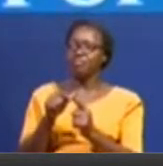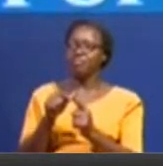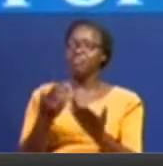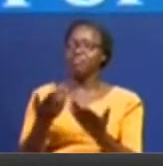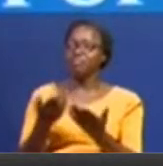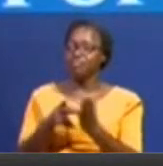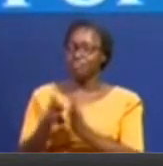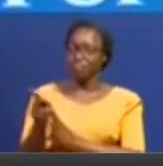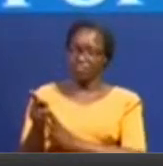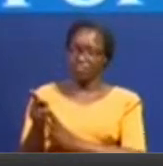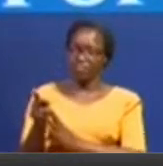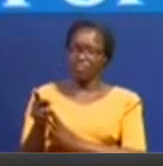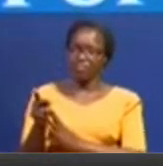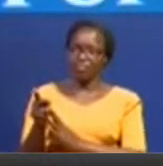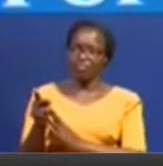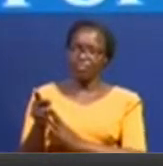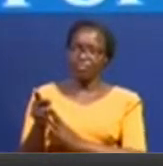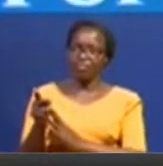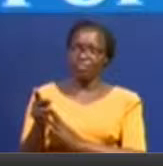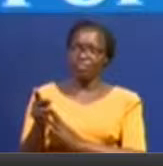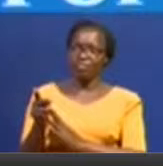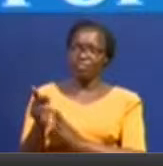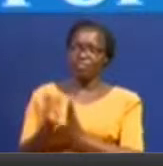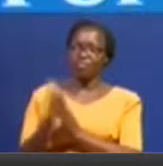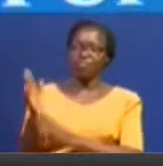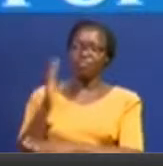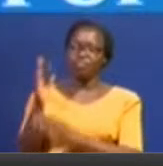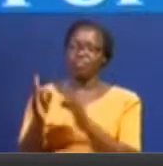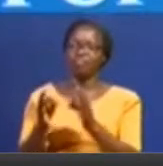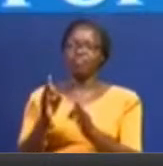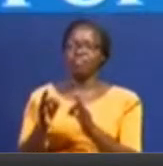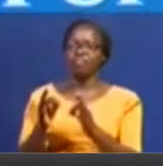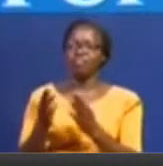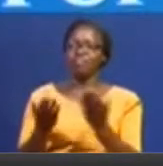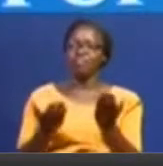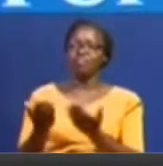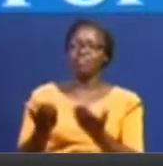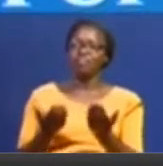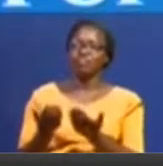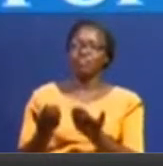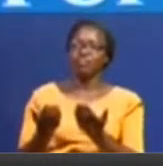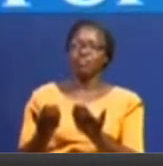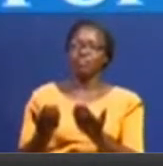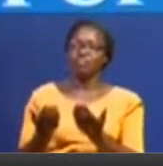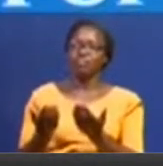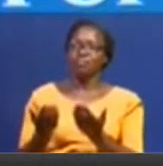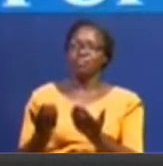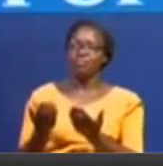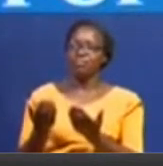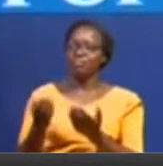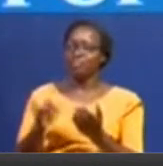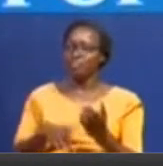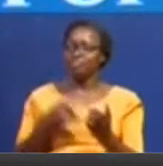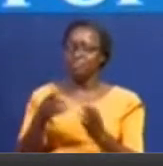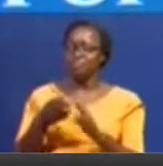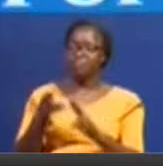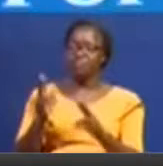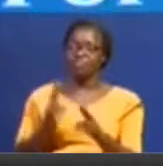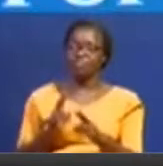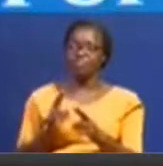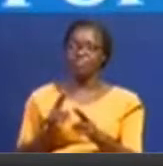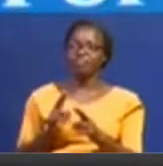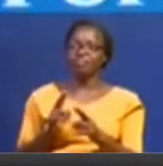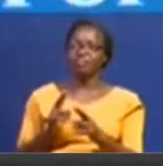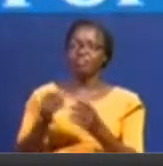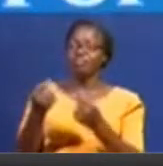that specific date. It was supposed to be security. In the event this business goes like this and you feel that you want to pull out, then you